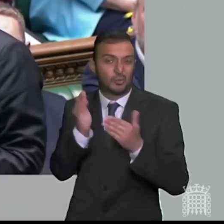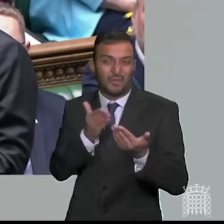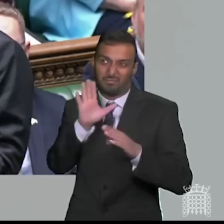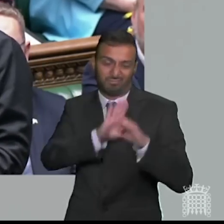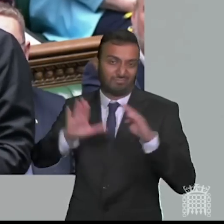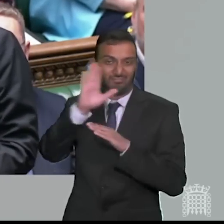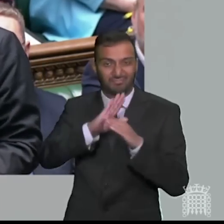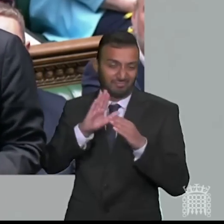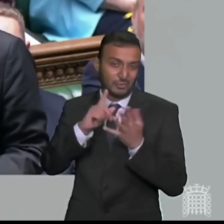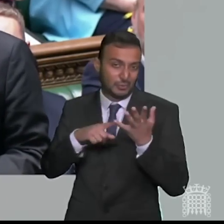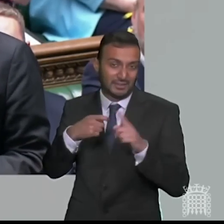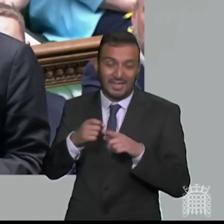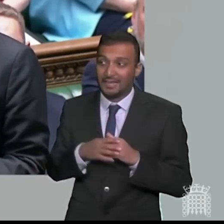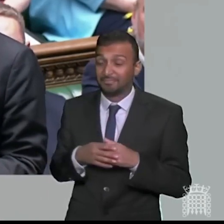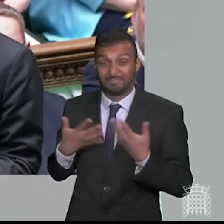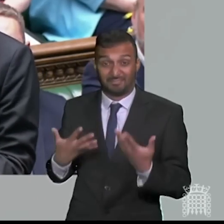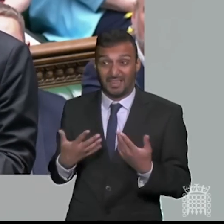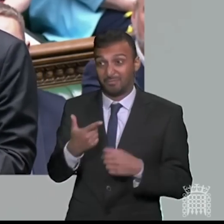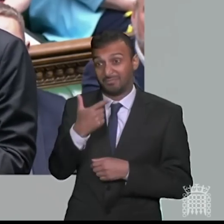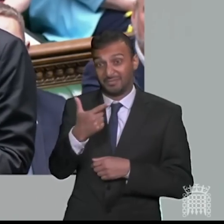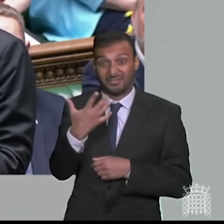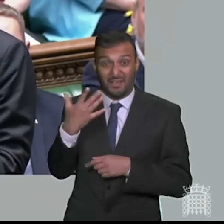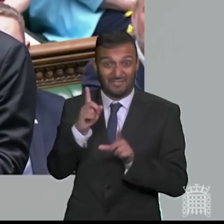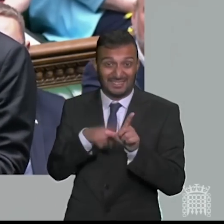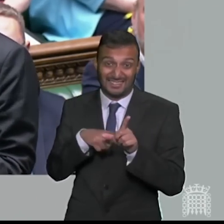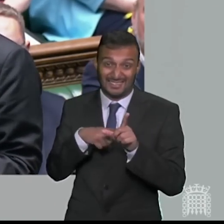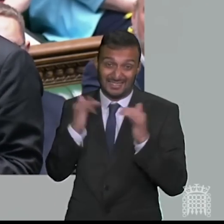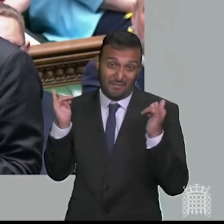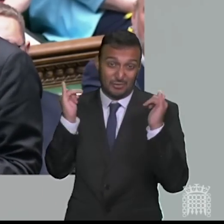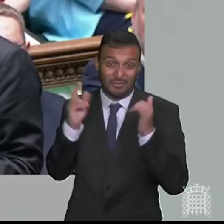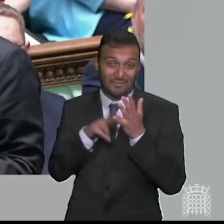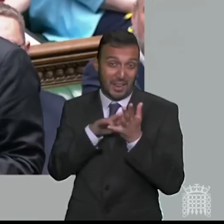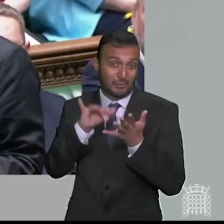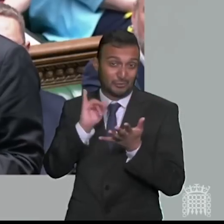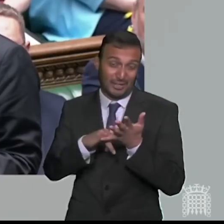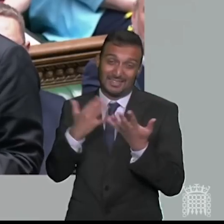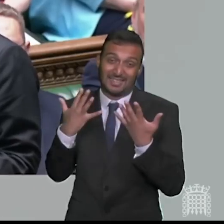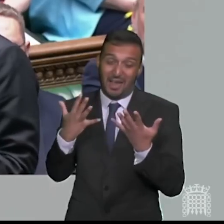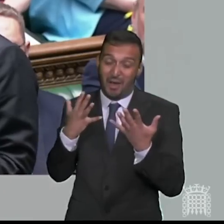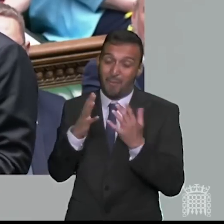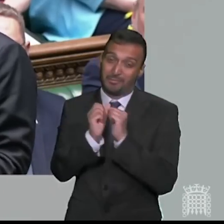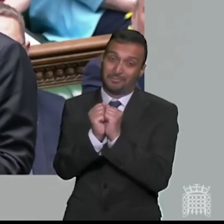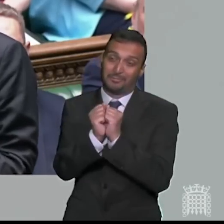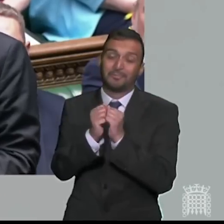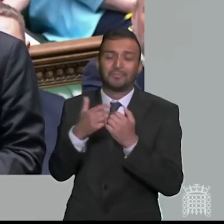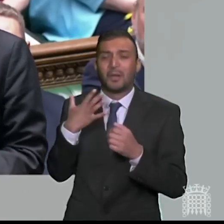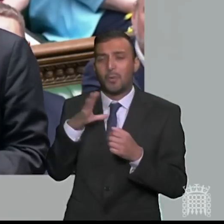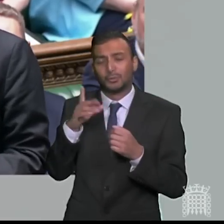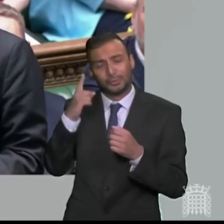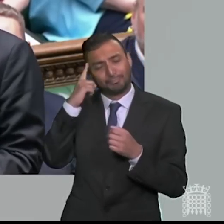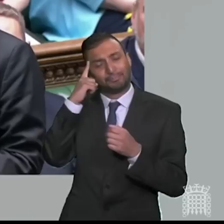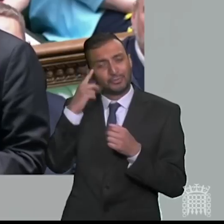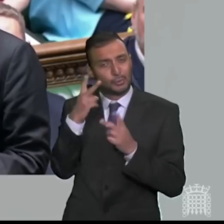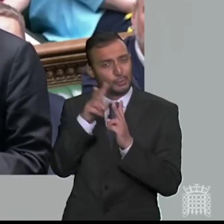celebrate the 75th anniversary of the health services in the UK, I want to reflect on 2 quotes from 2 people.